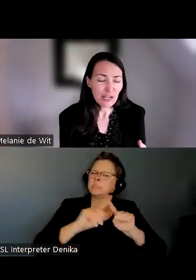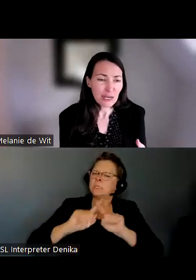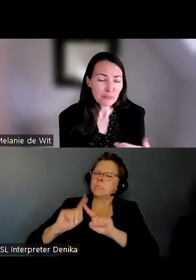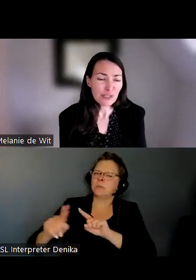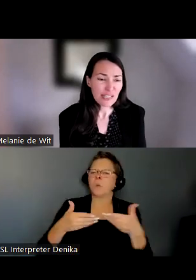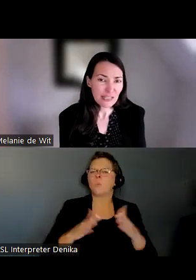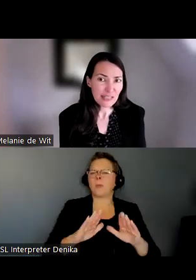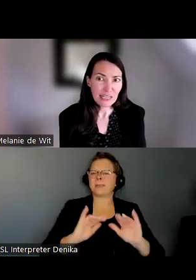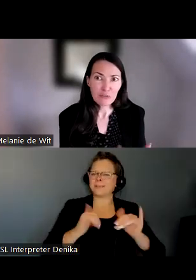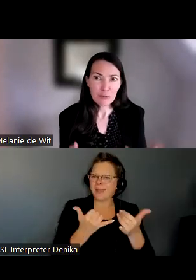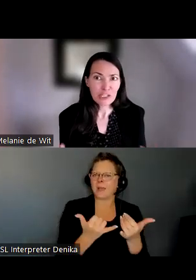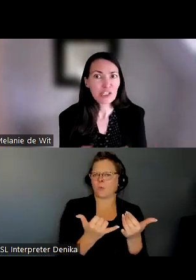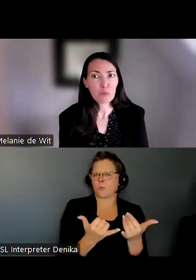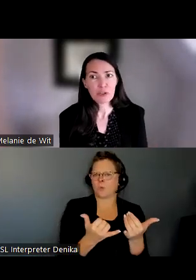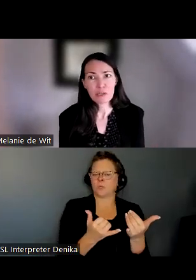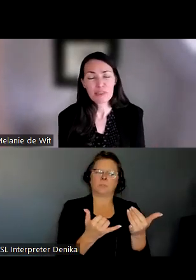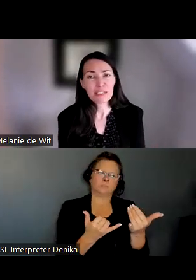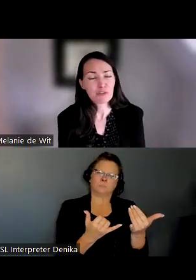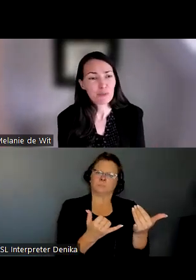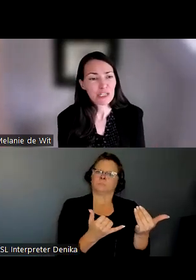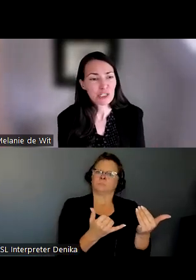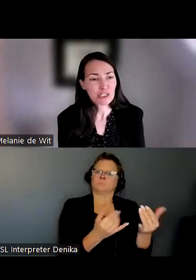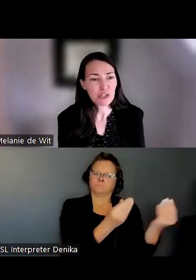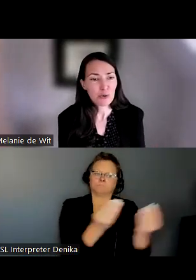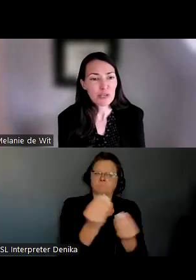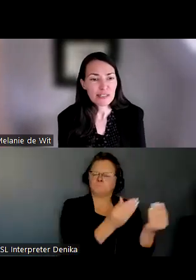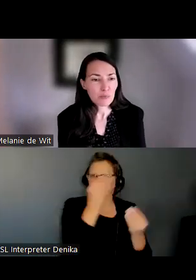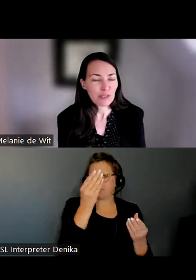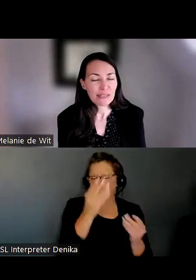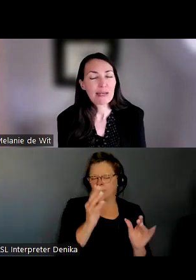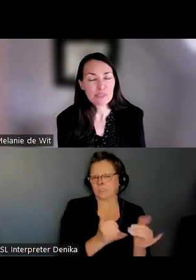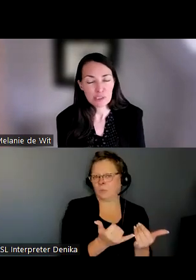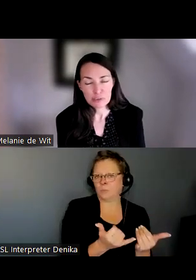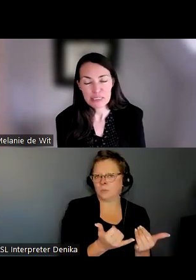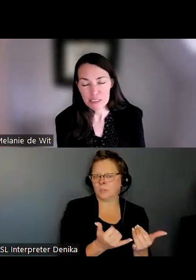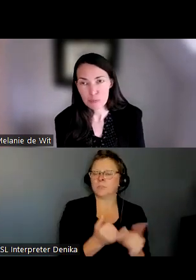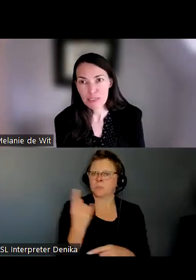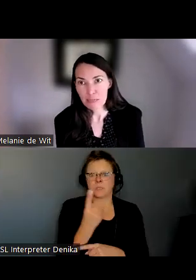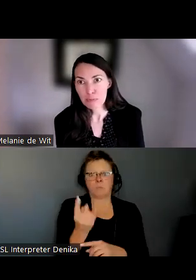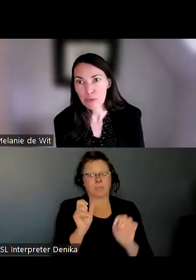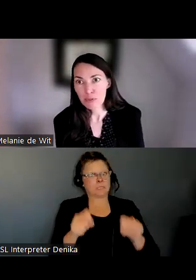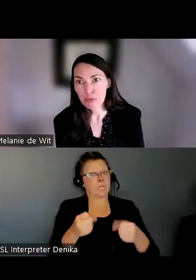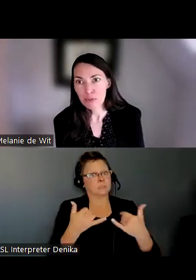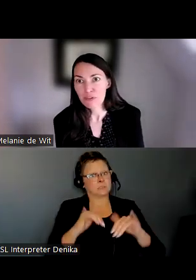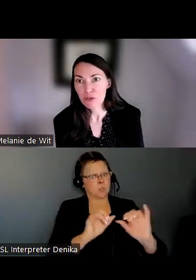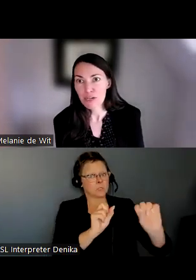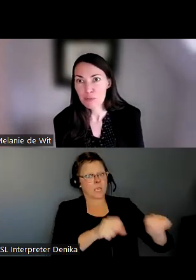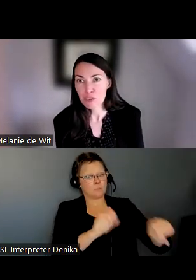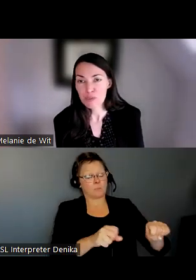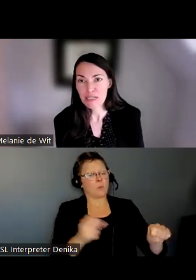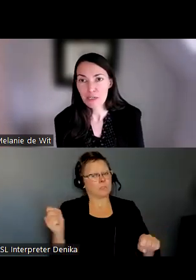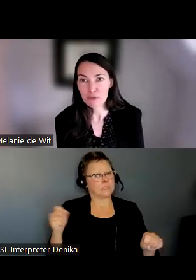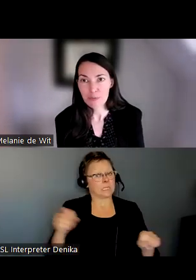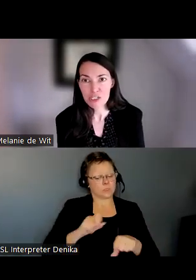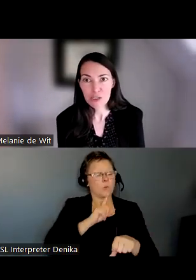of presenting the information and working with the information. So someone can absolutely still be capable if they're not able